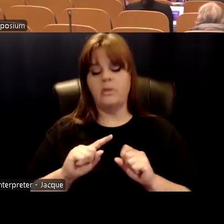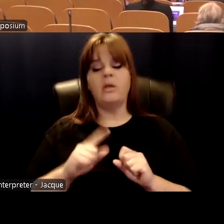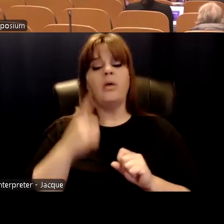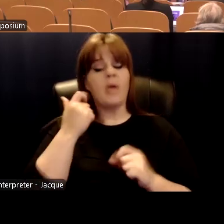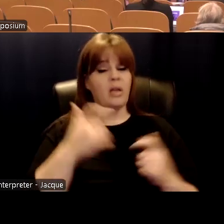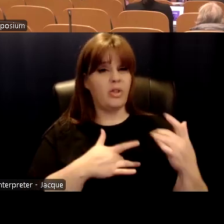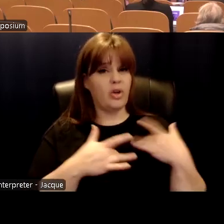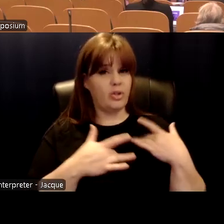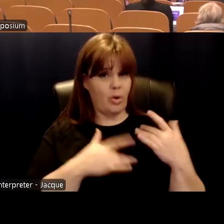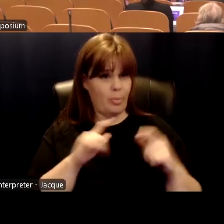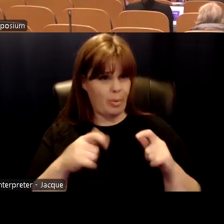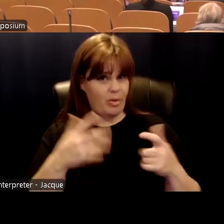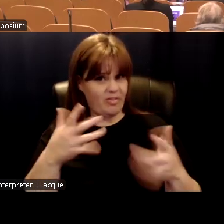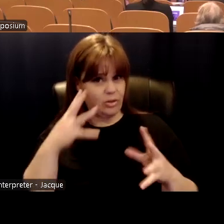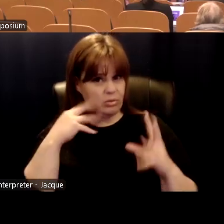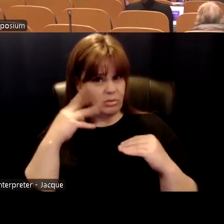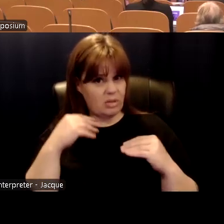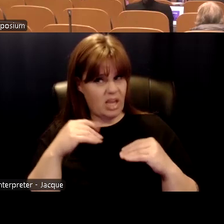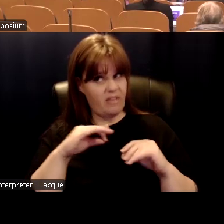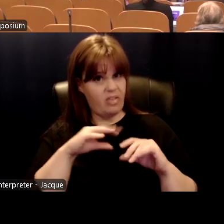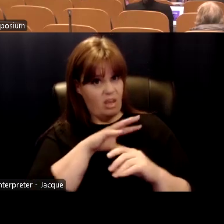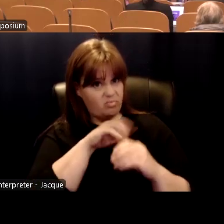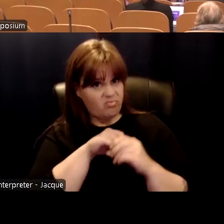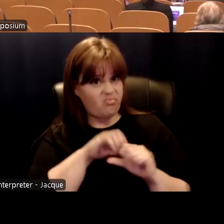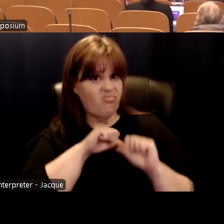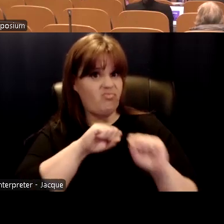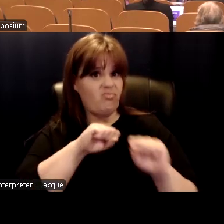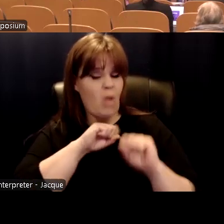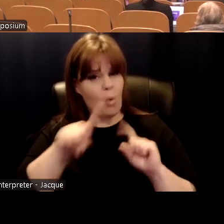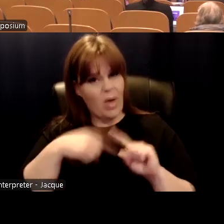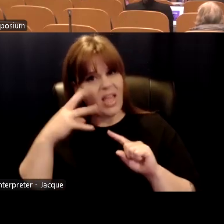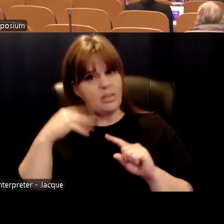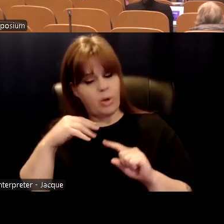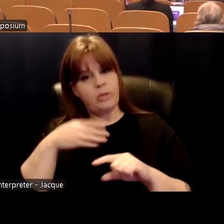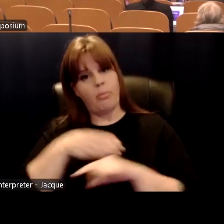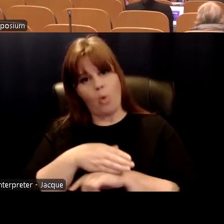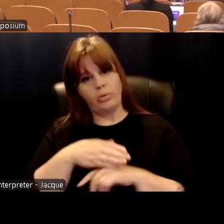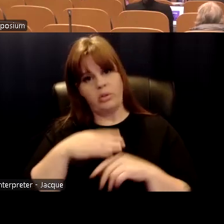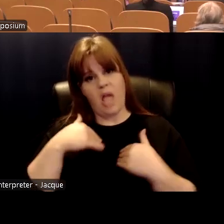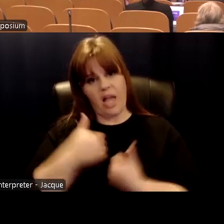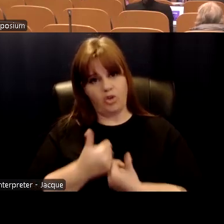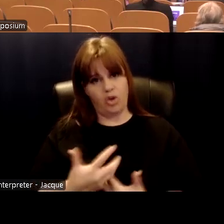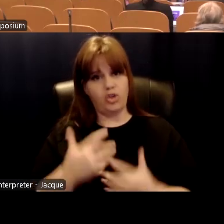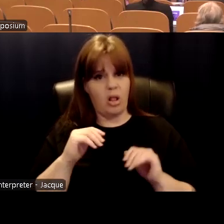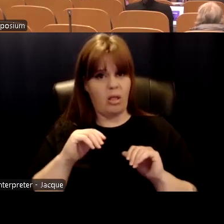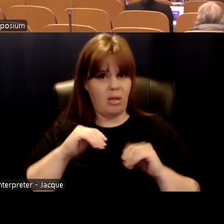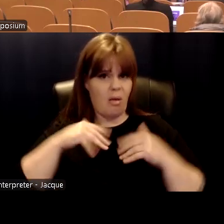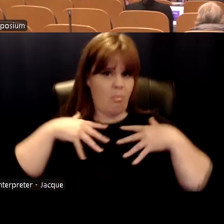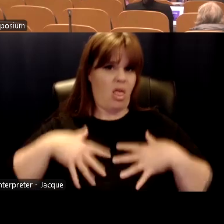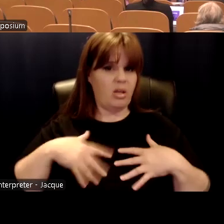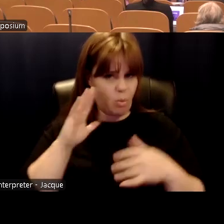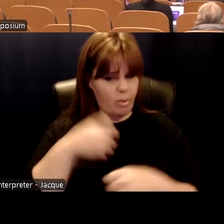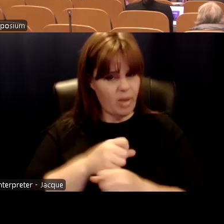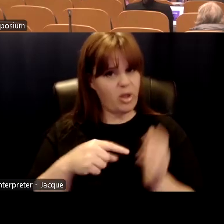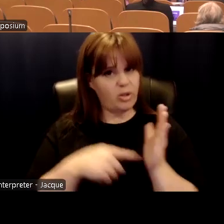if they participate in exercise when they have post-exertional malaise, that they will make their symptoms worse, the